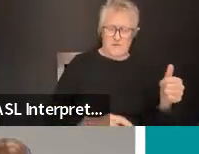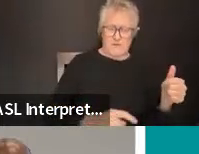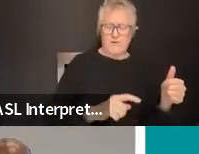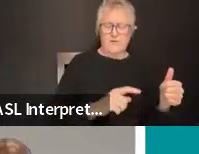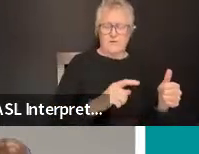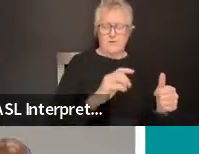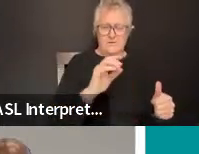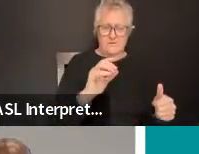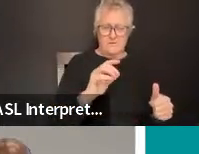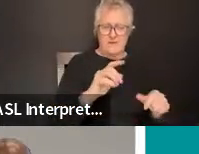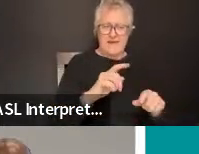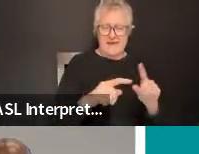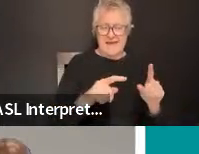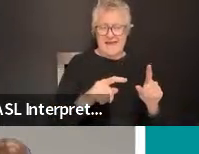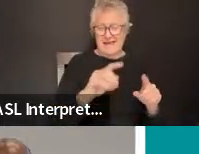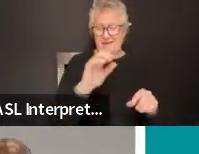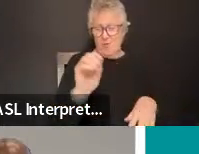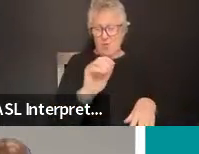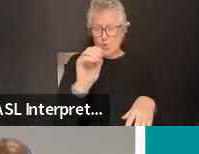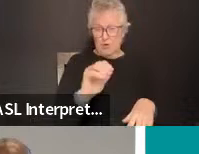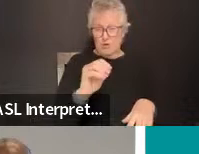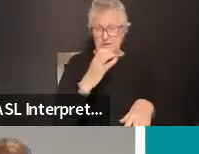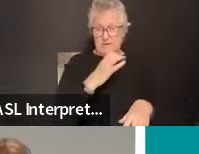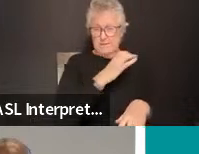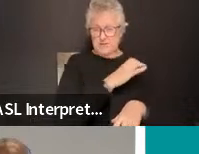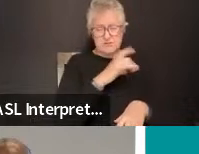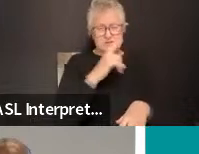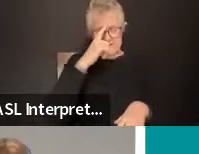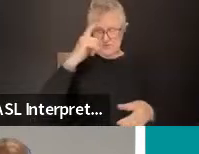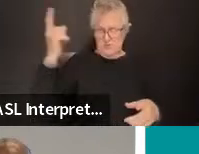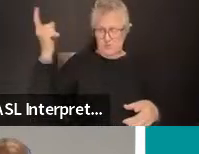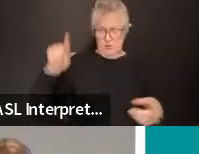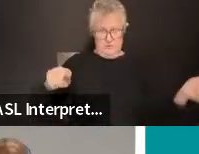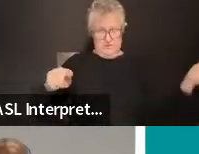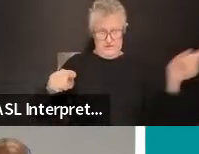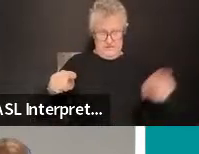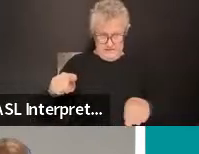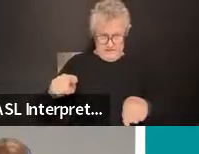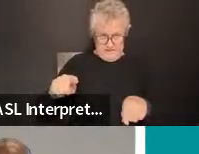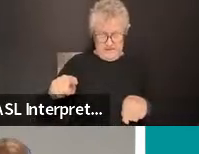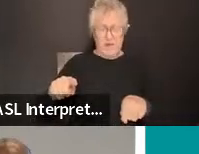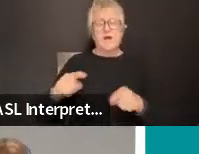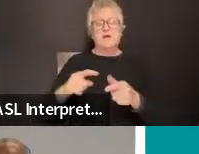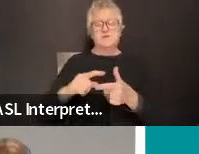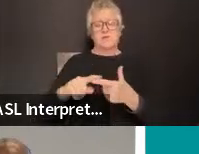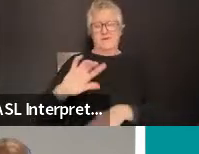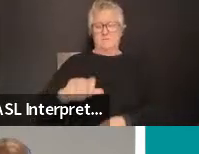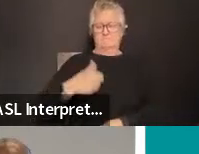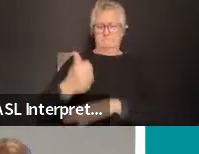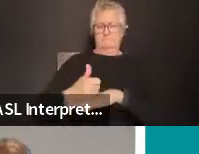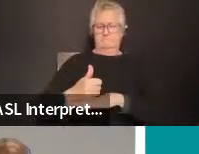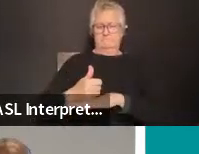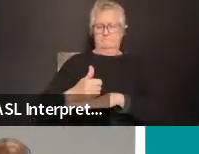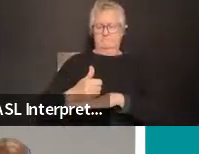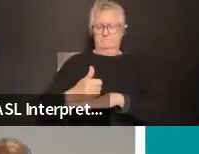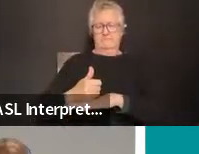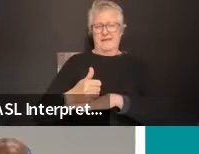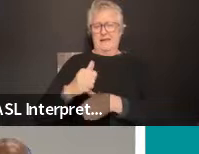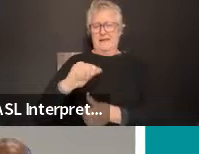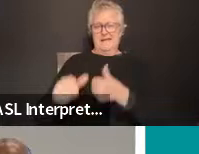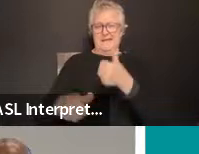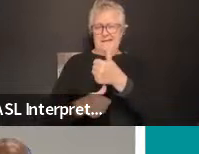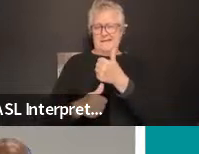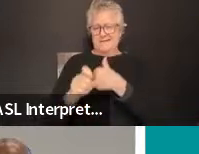to agree. And to facilitate that agreement, they have established a subcommittee made of 2 members each